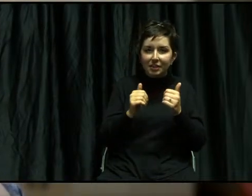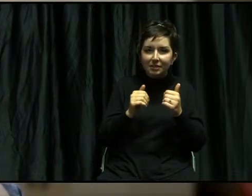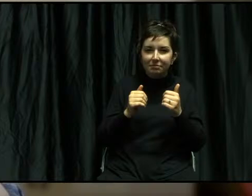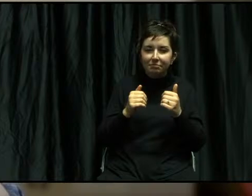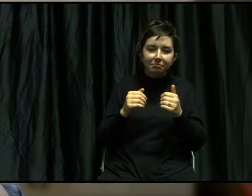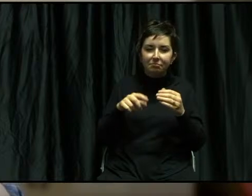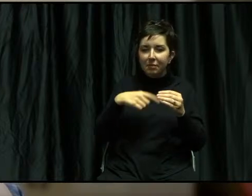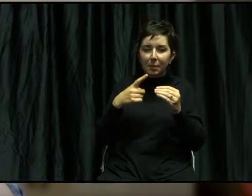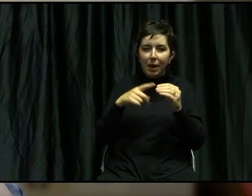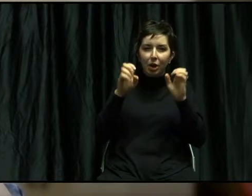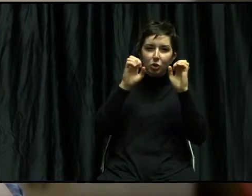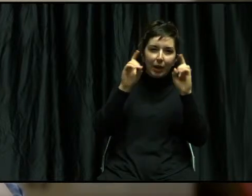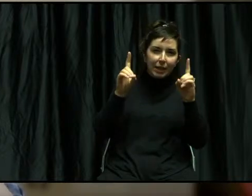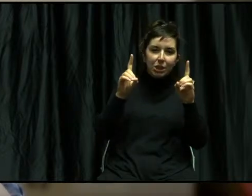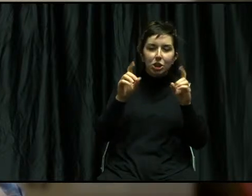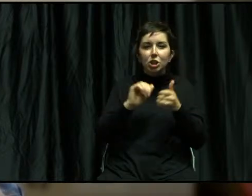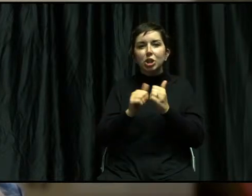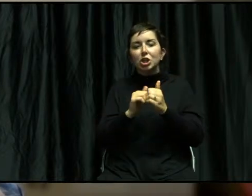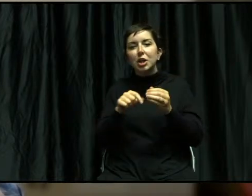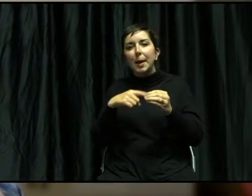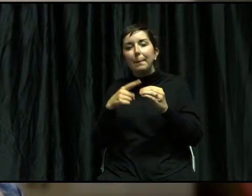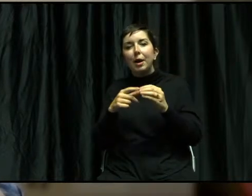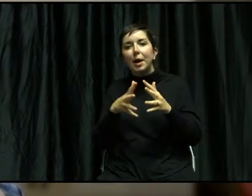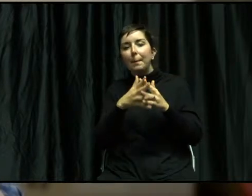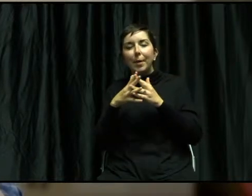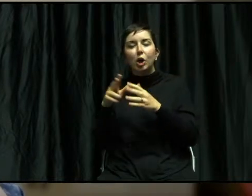be contests about American